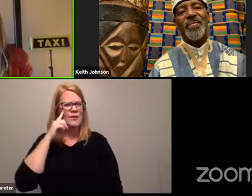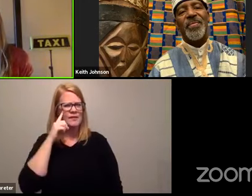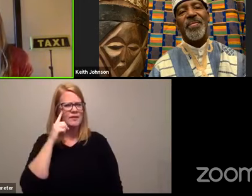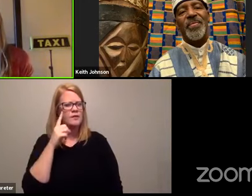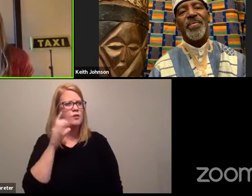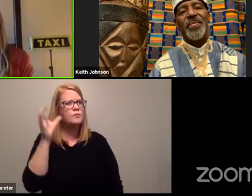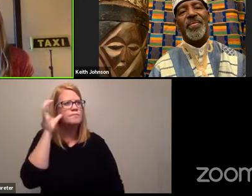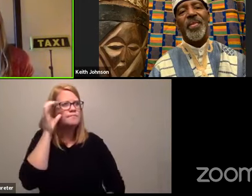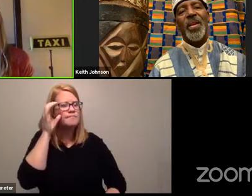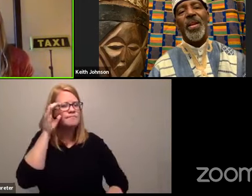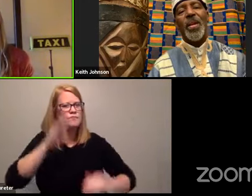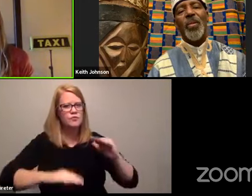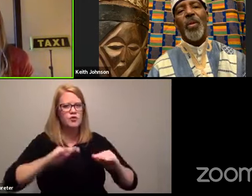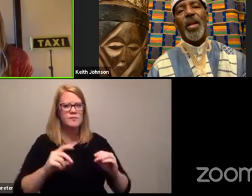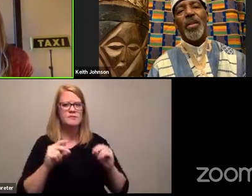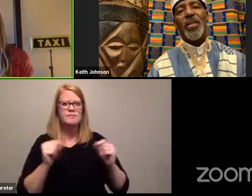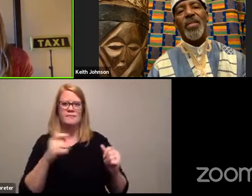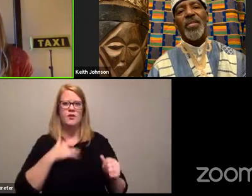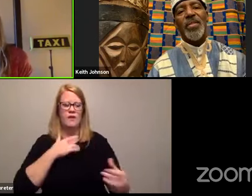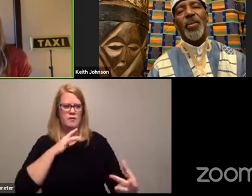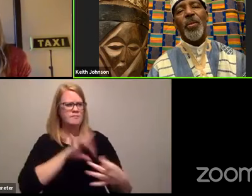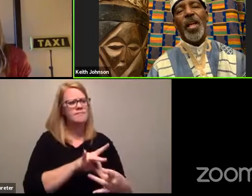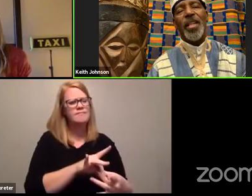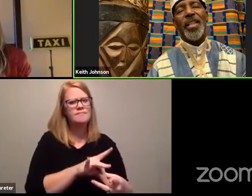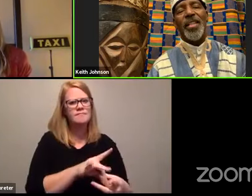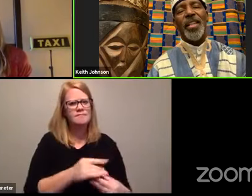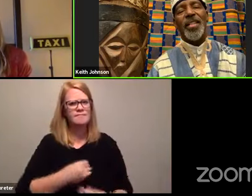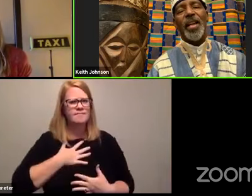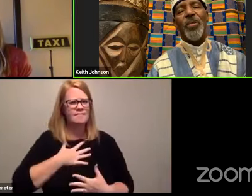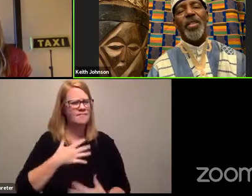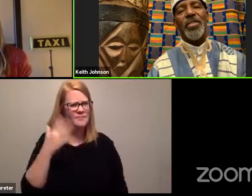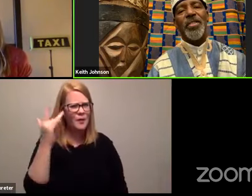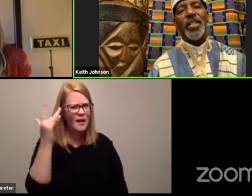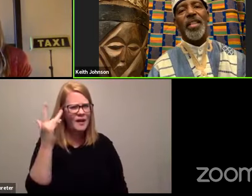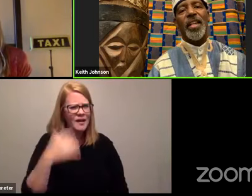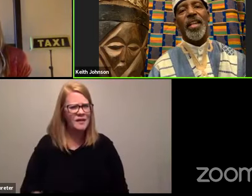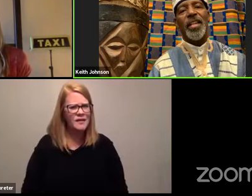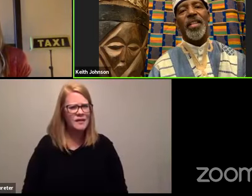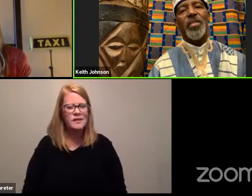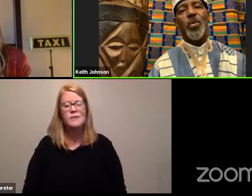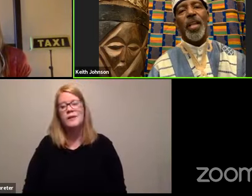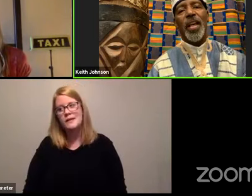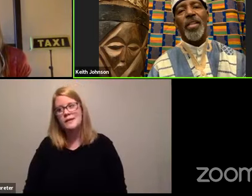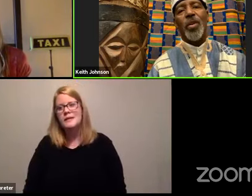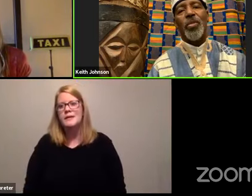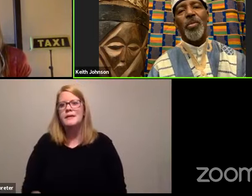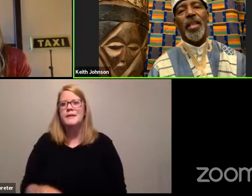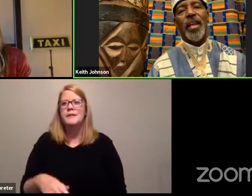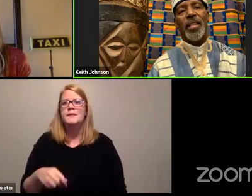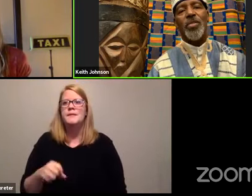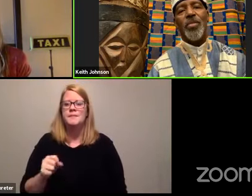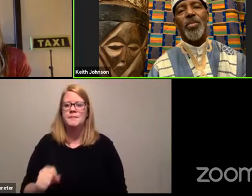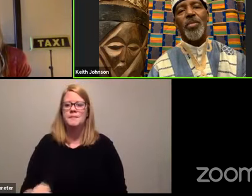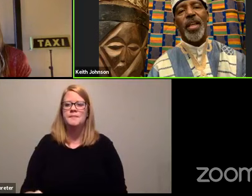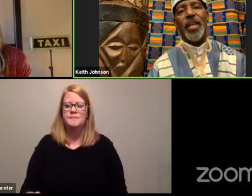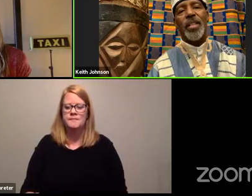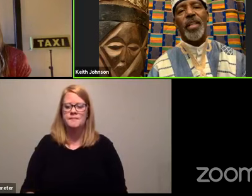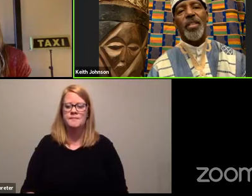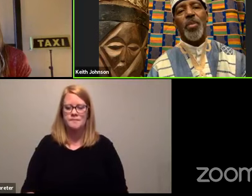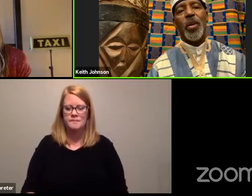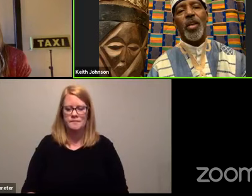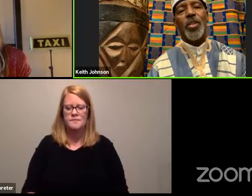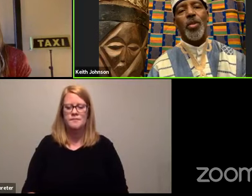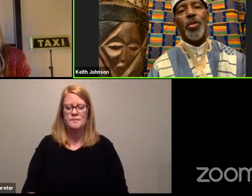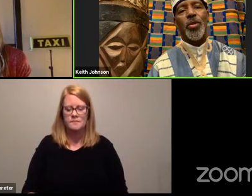you or played to you? One of the things that was interesting is when they told me that the drums